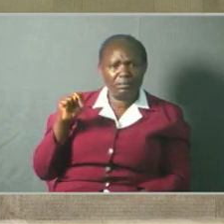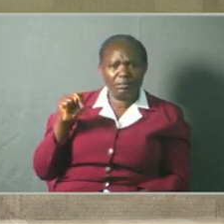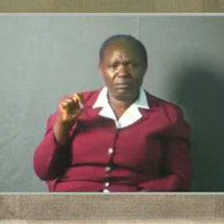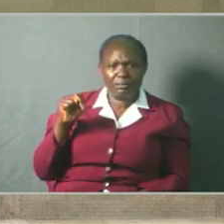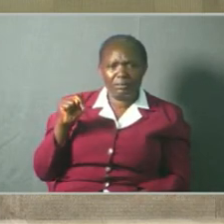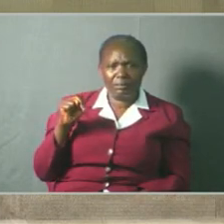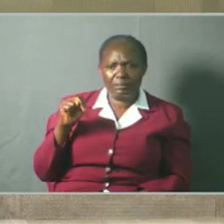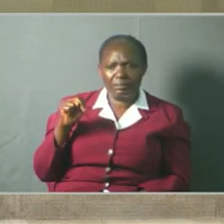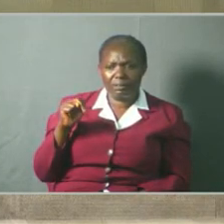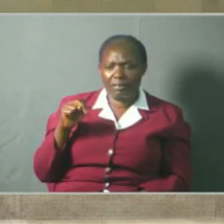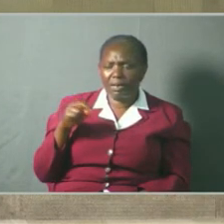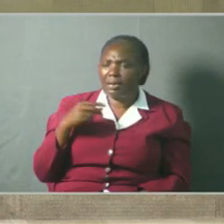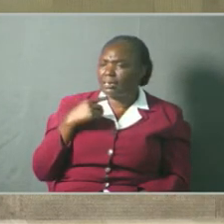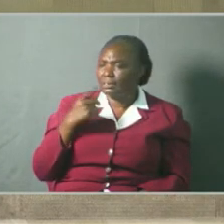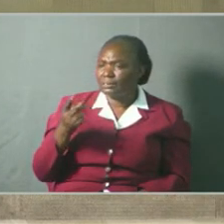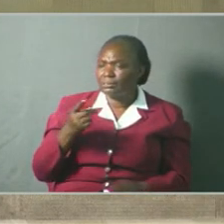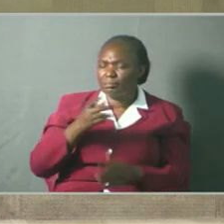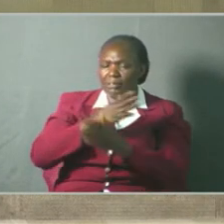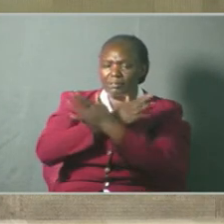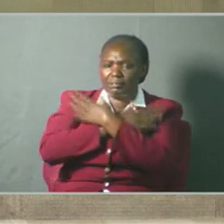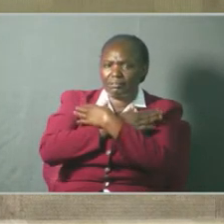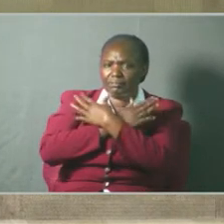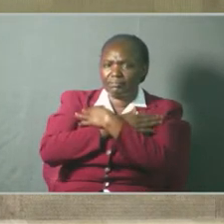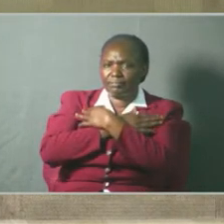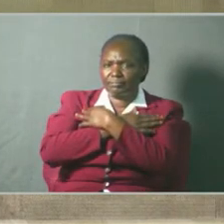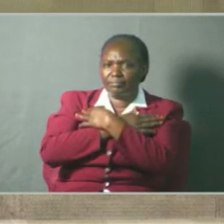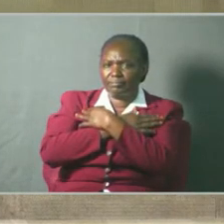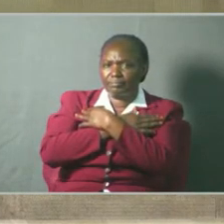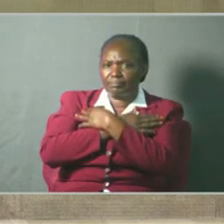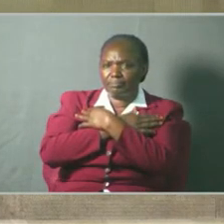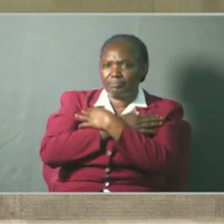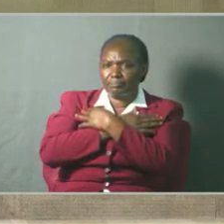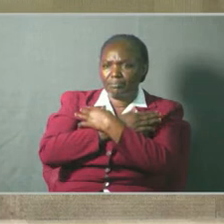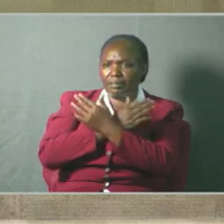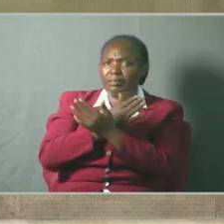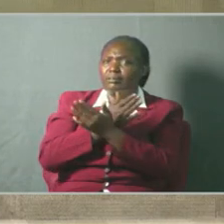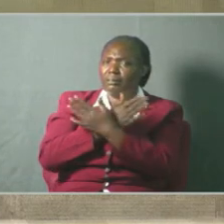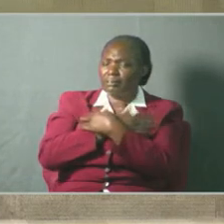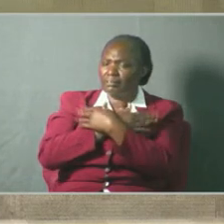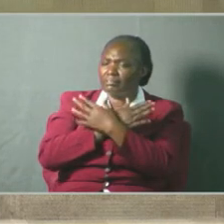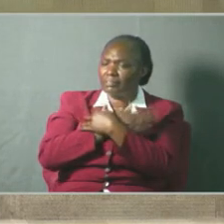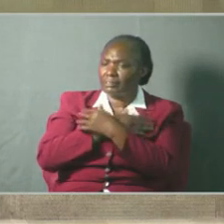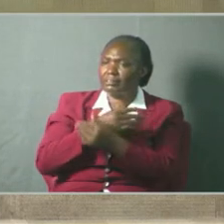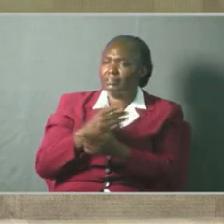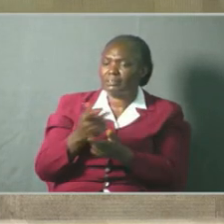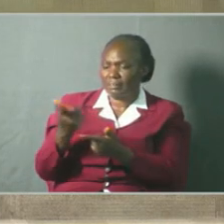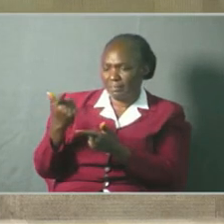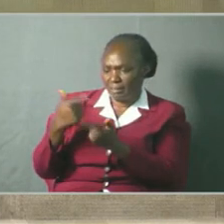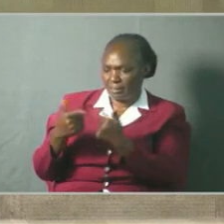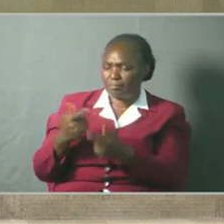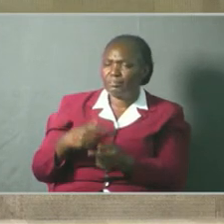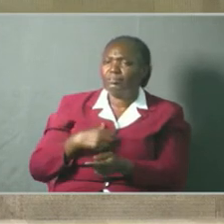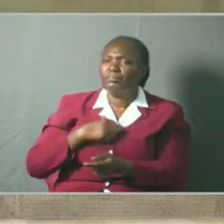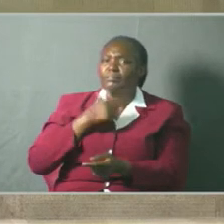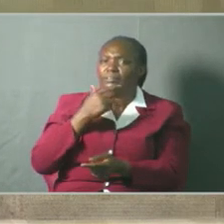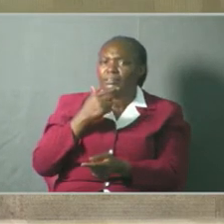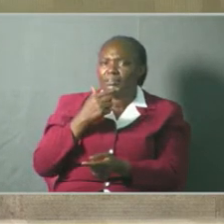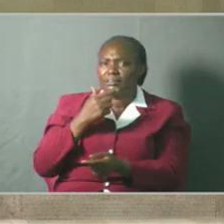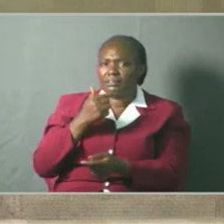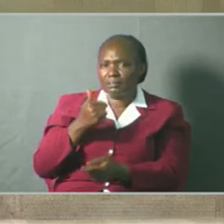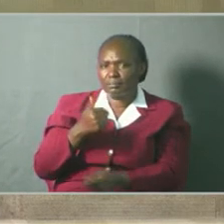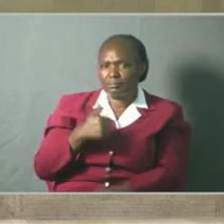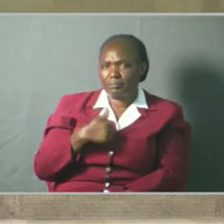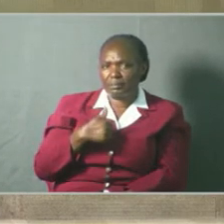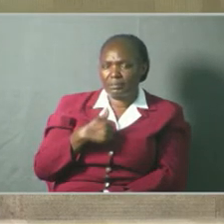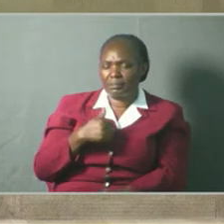And then I told my friends. Some of my friends came to visit. People, friends, came